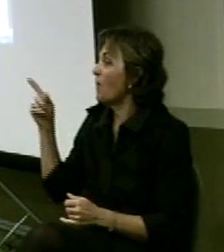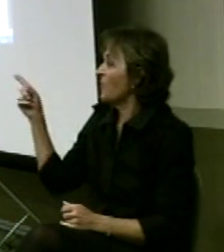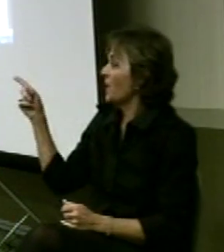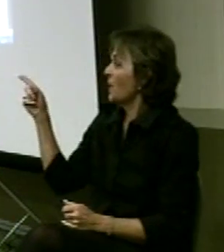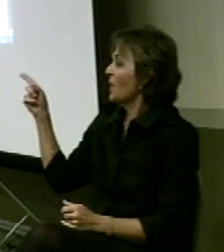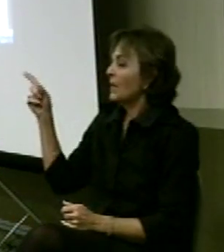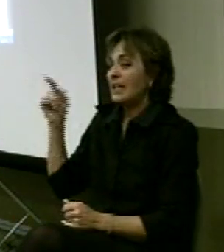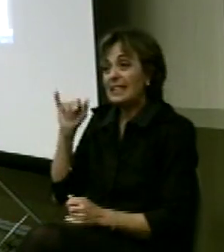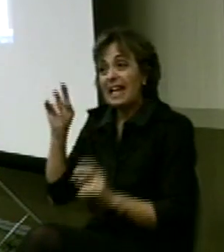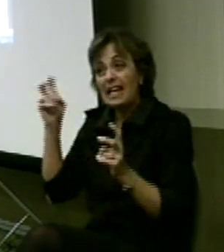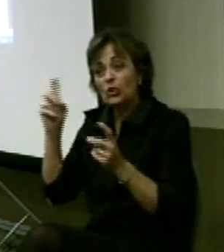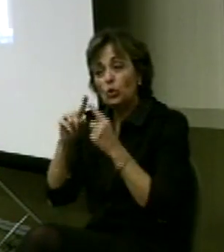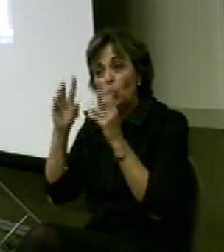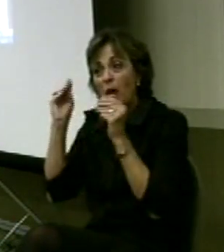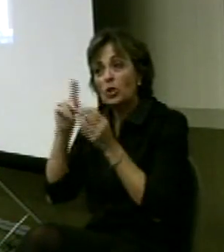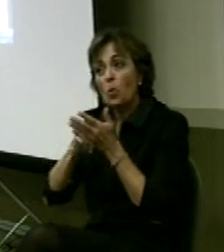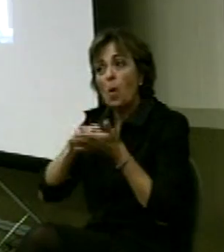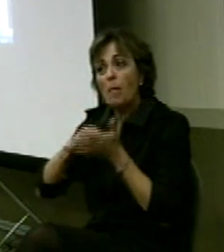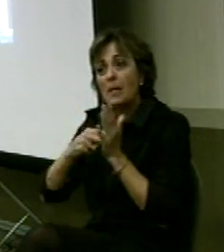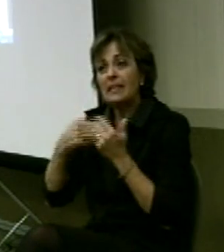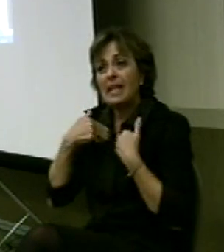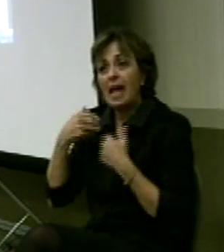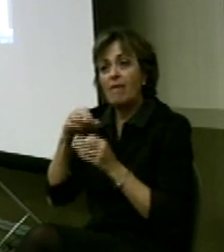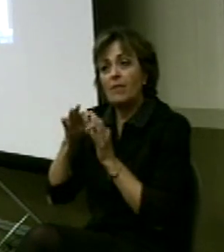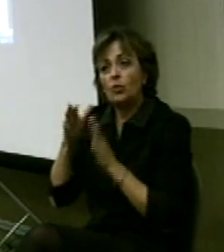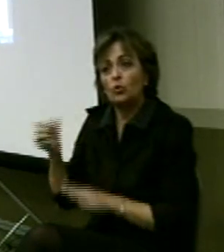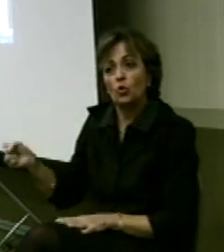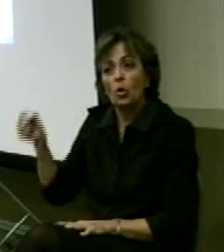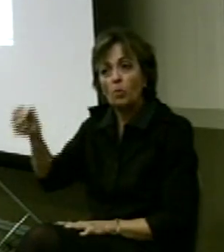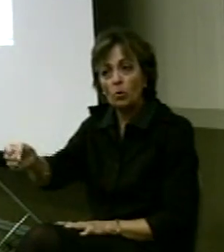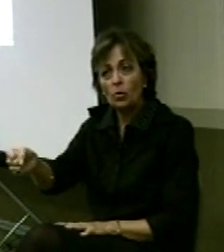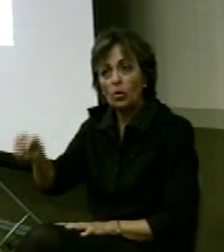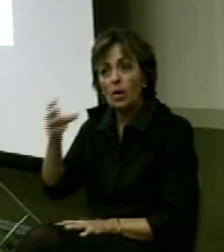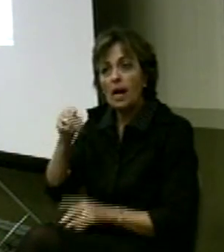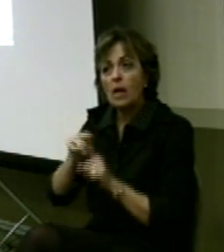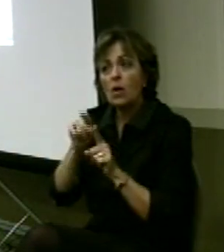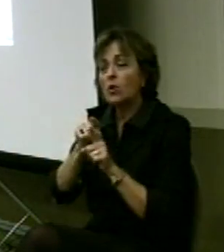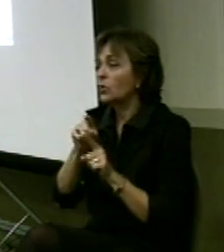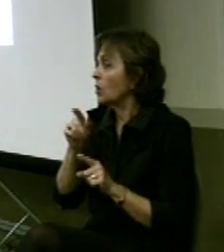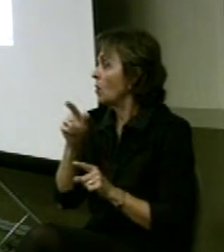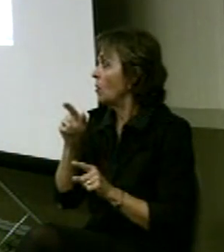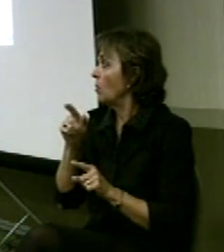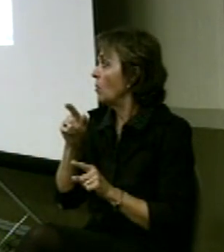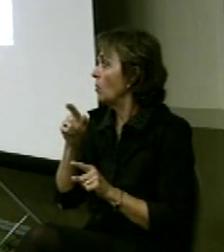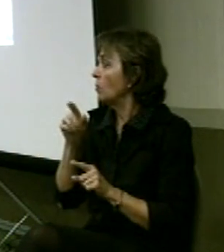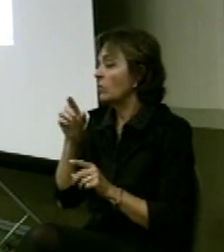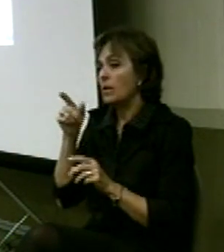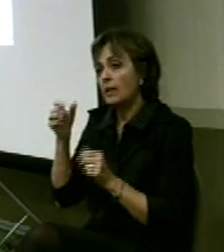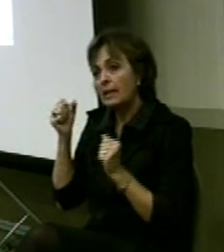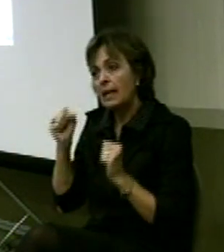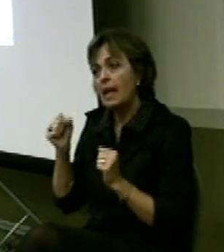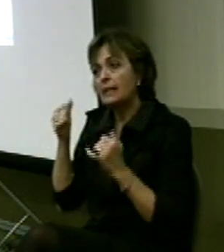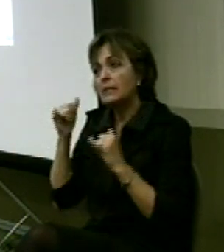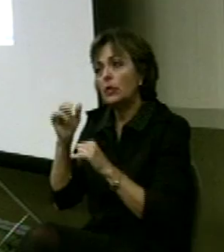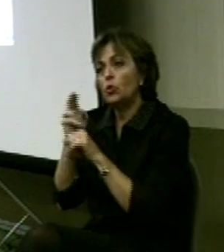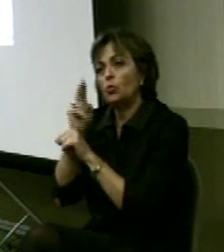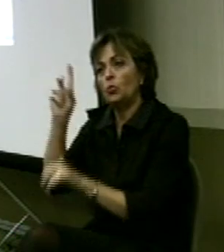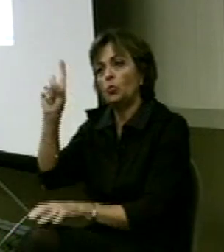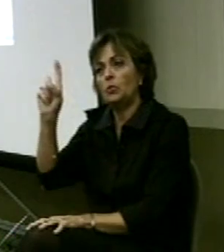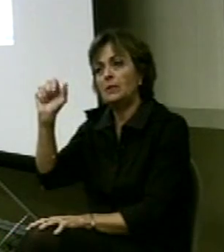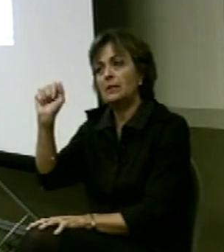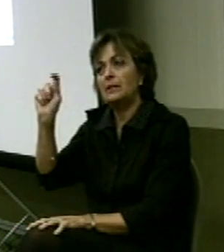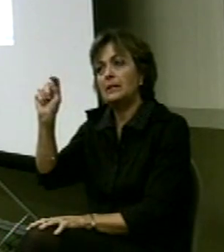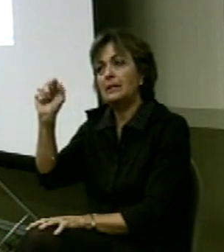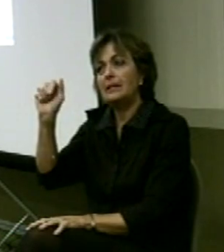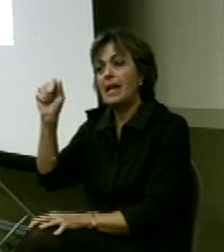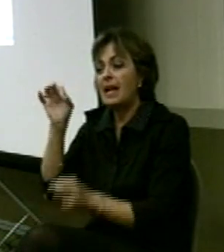add to that is an issue for you to educate what it means to have an interpreter and how you're looking, but also if they are data driven, you can still use the data in